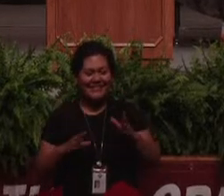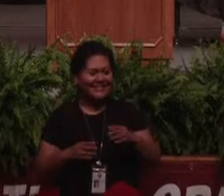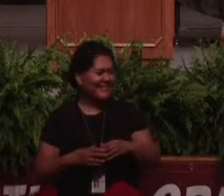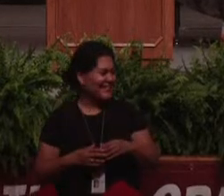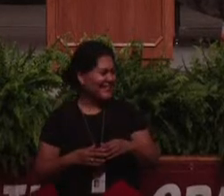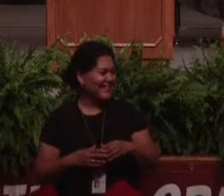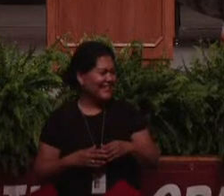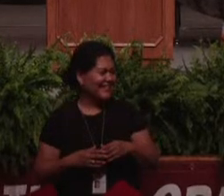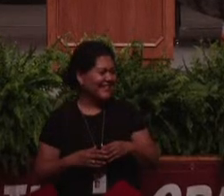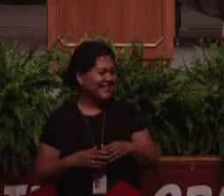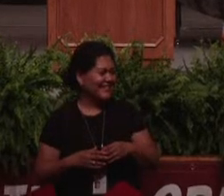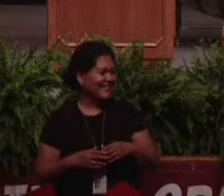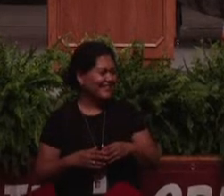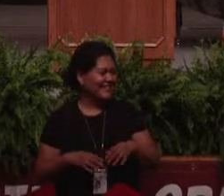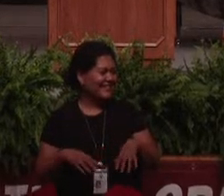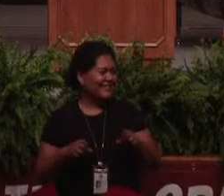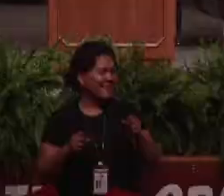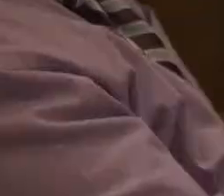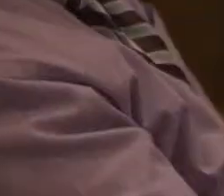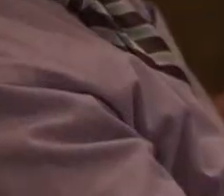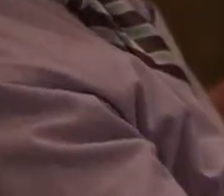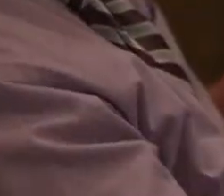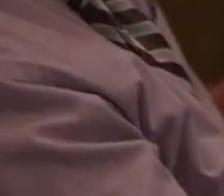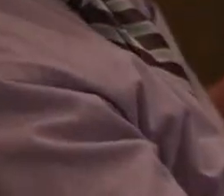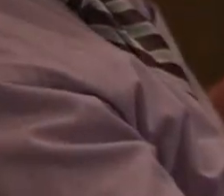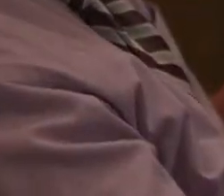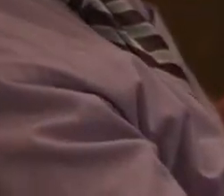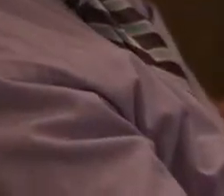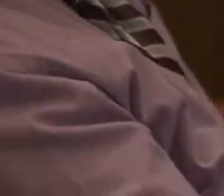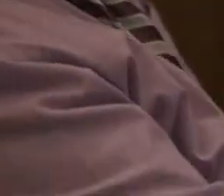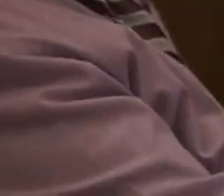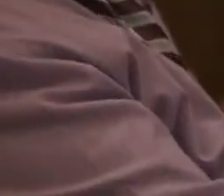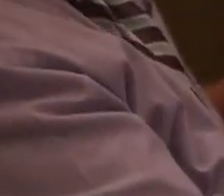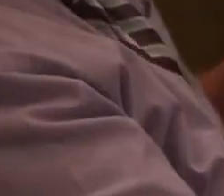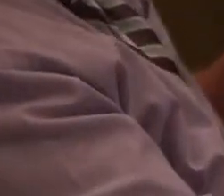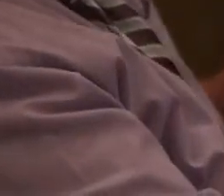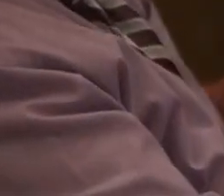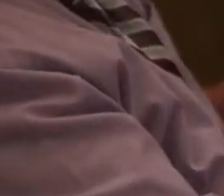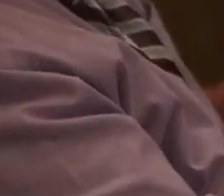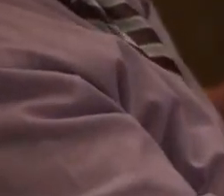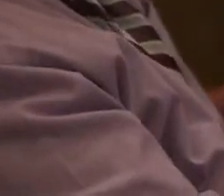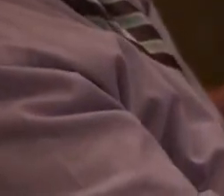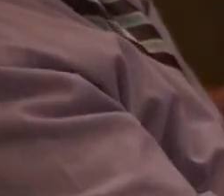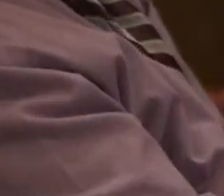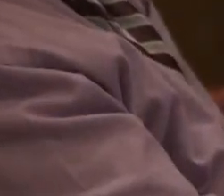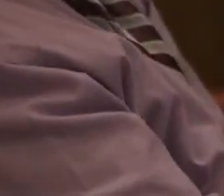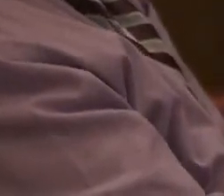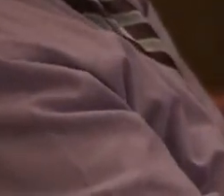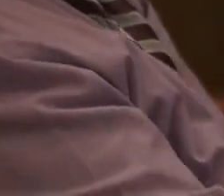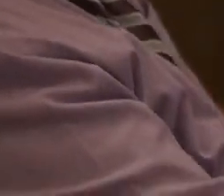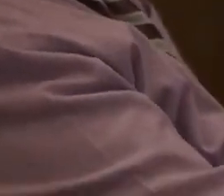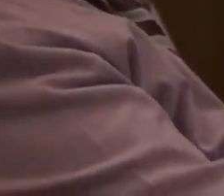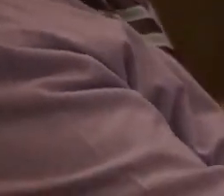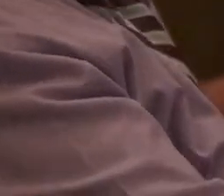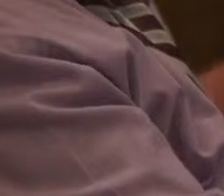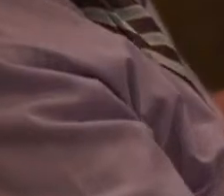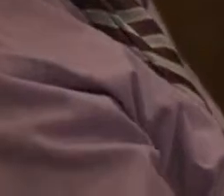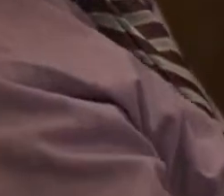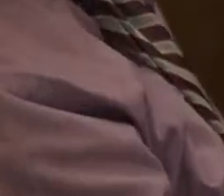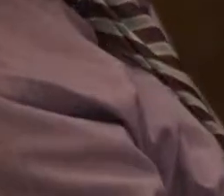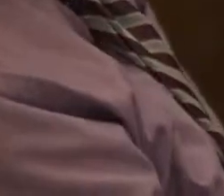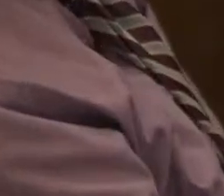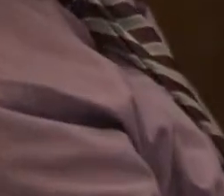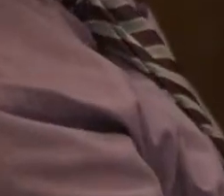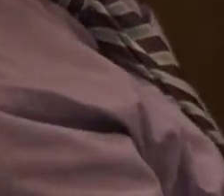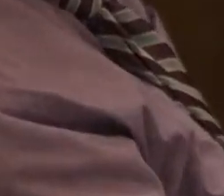who spent countless of his own time to let us play with the robots as much as we could, and bought us tacos occasionally. Thank